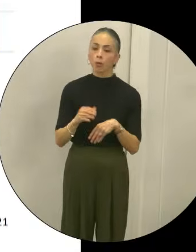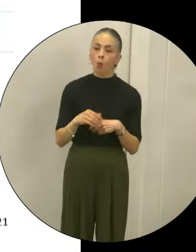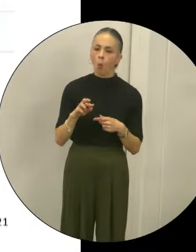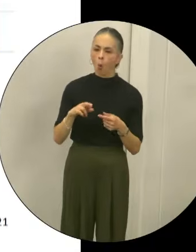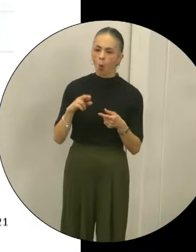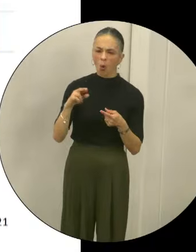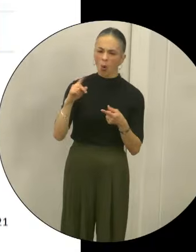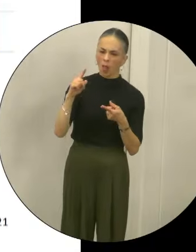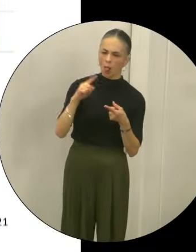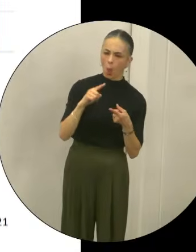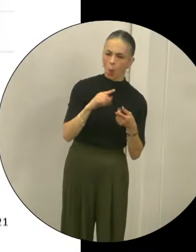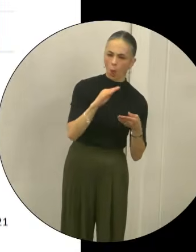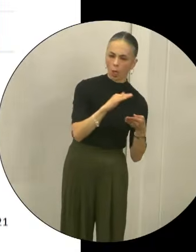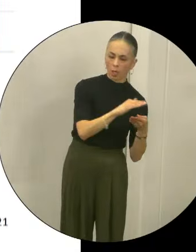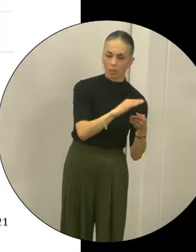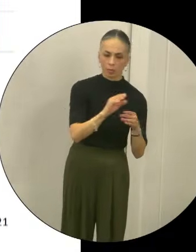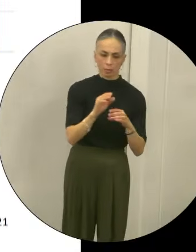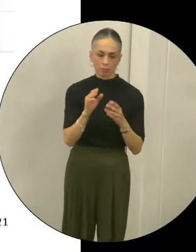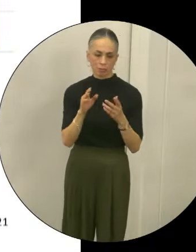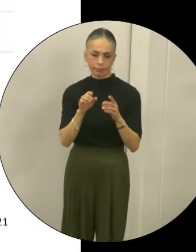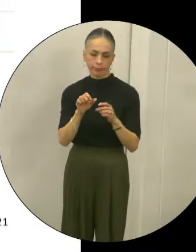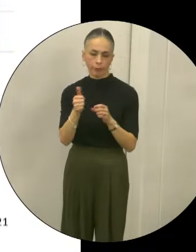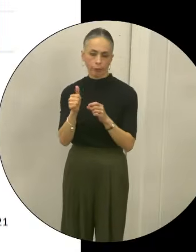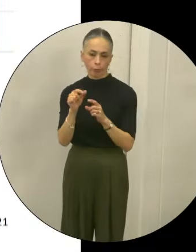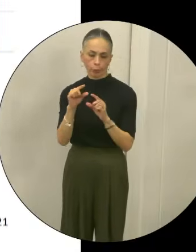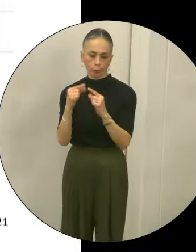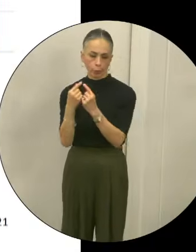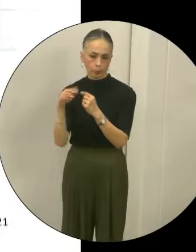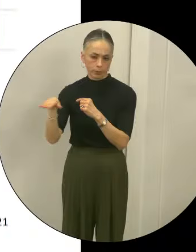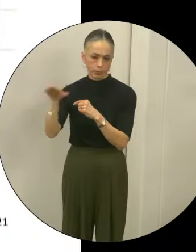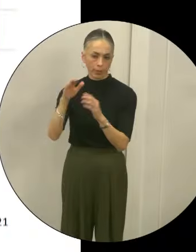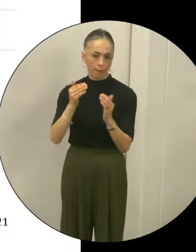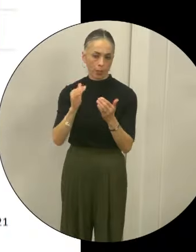across many of the student groups when compared to the prior school year.